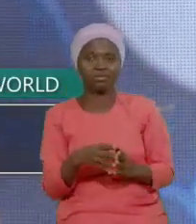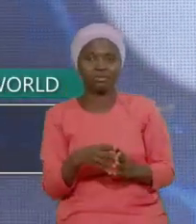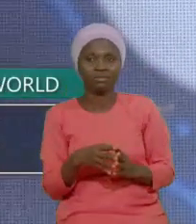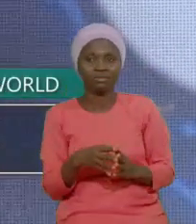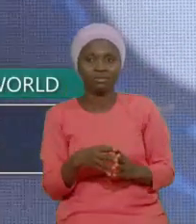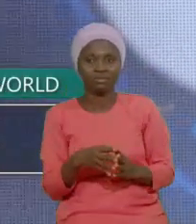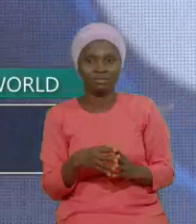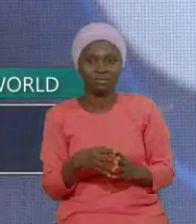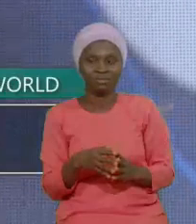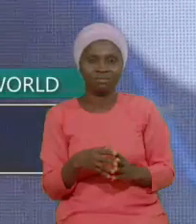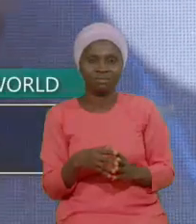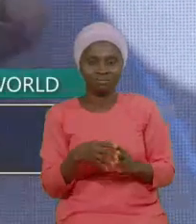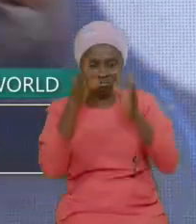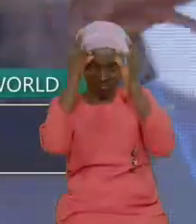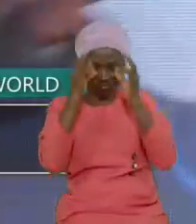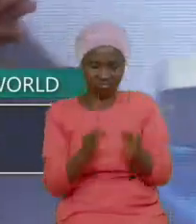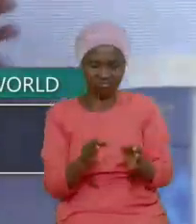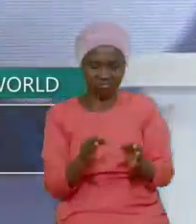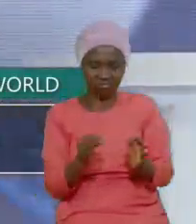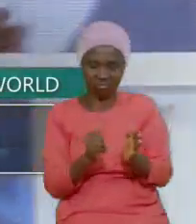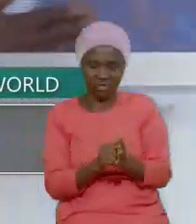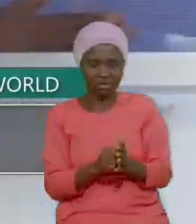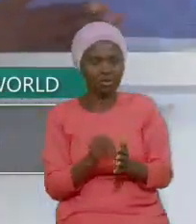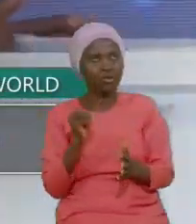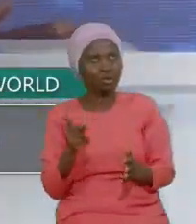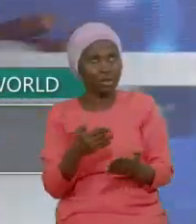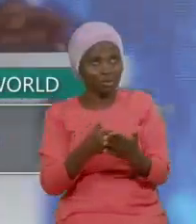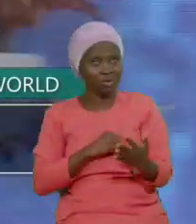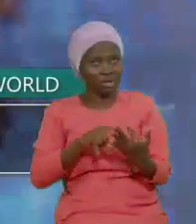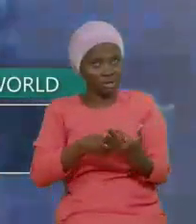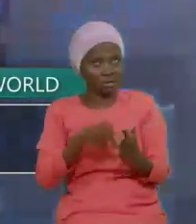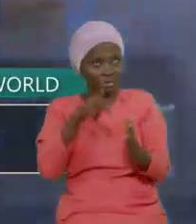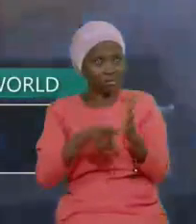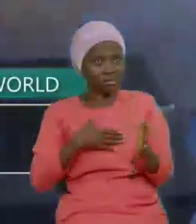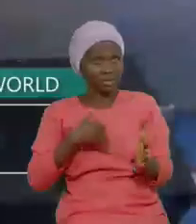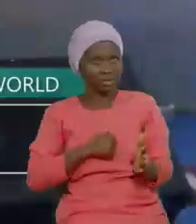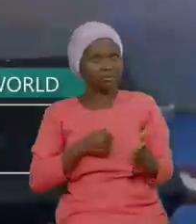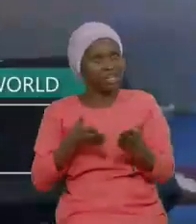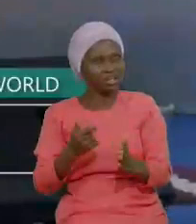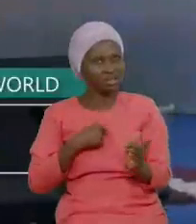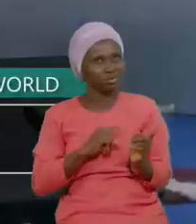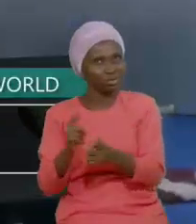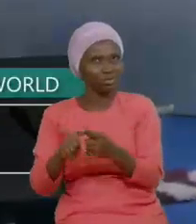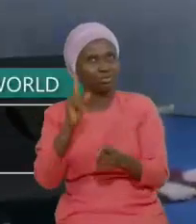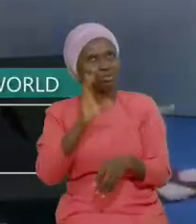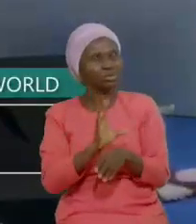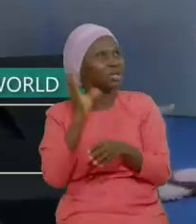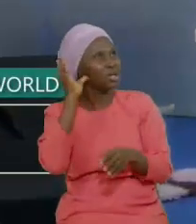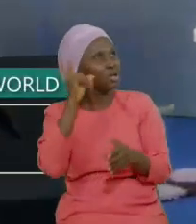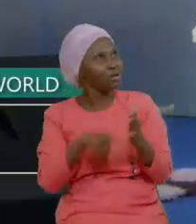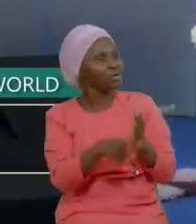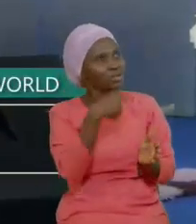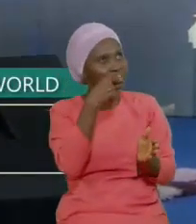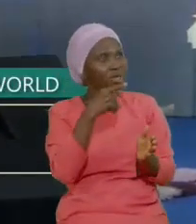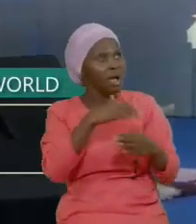he just decided, okay, before I commit that suicide, let me go to one church and hear what they say, and then after that,